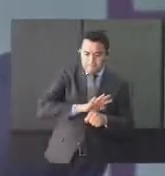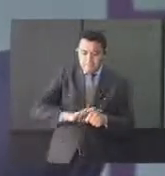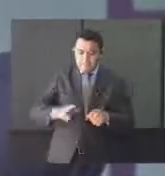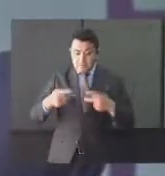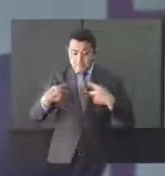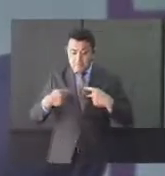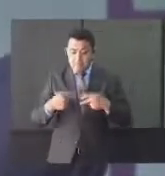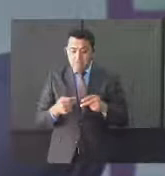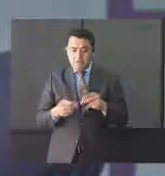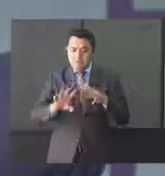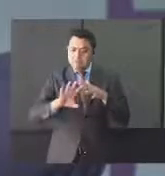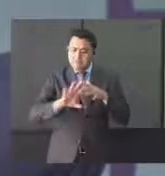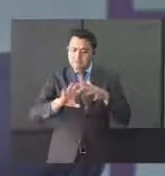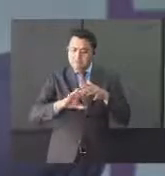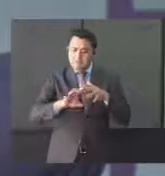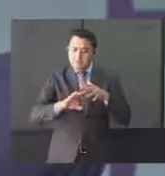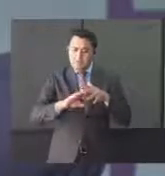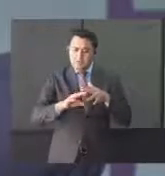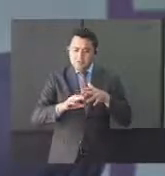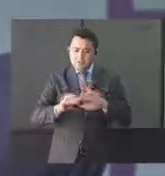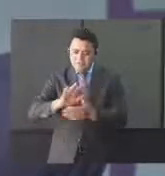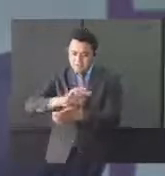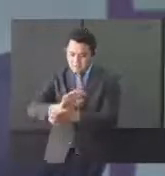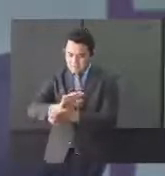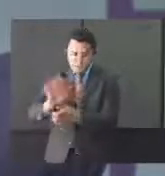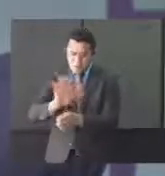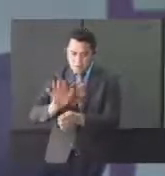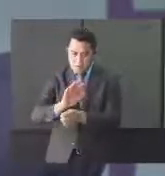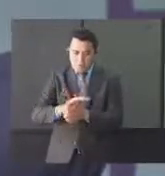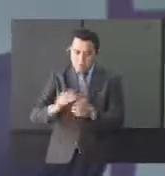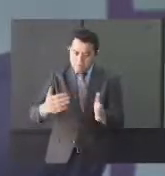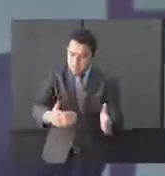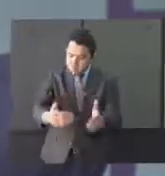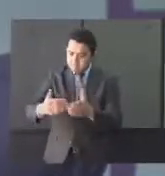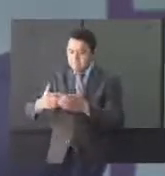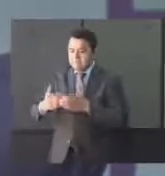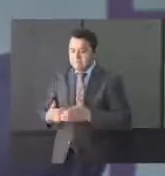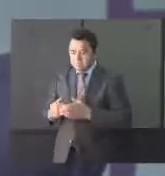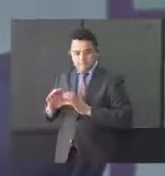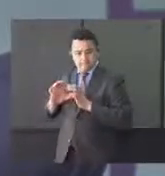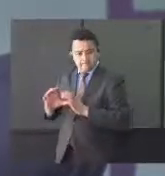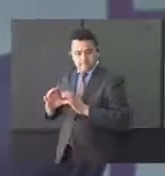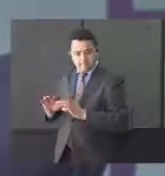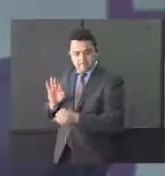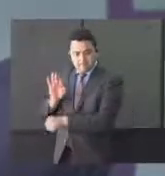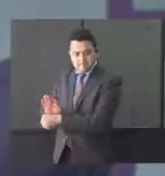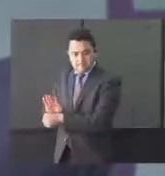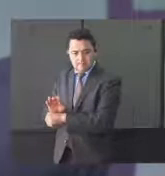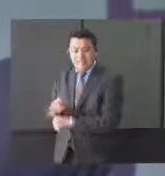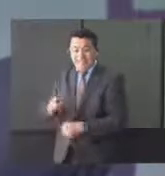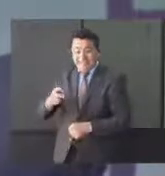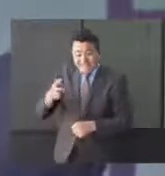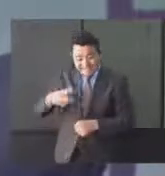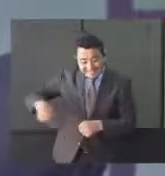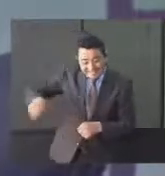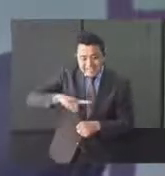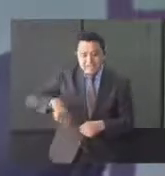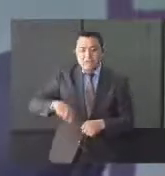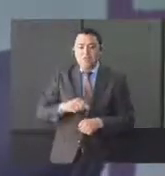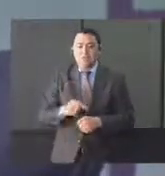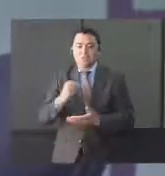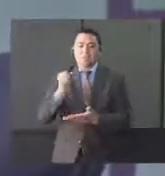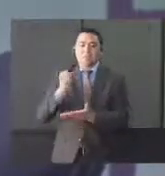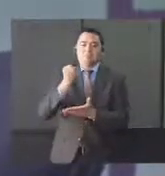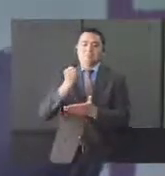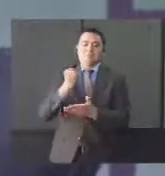guarantee peace. Those societies which best host the migrations and whose population best hosts the migrations,